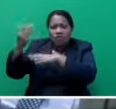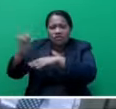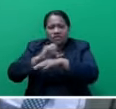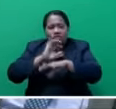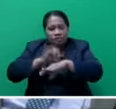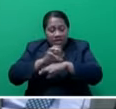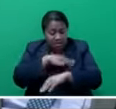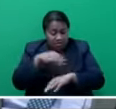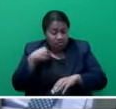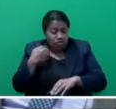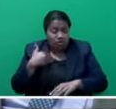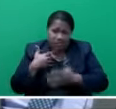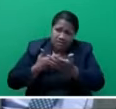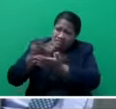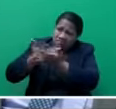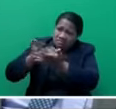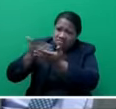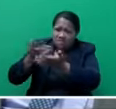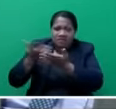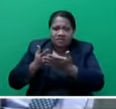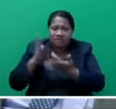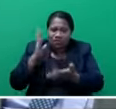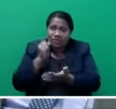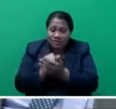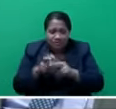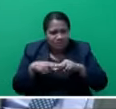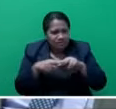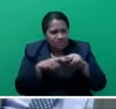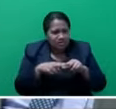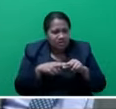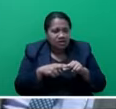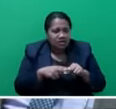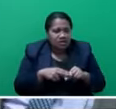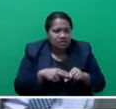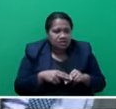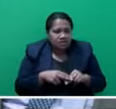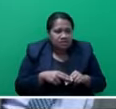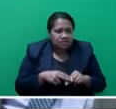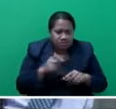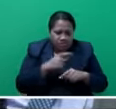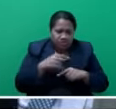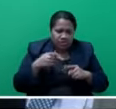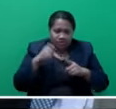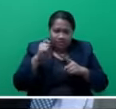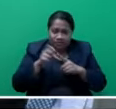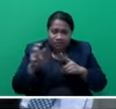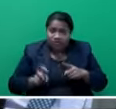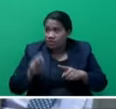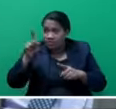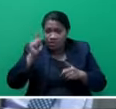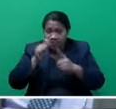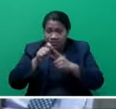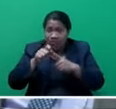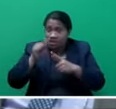and overseas country missions in Fiji the avenues to facilitate the transport of patients to target hospital overseas that can treat